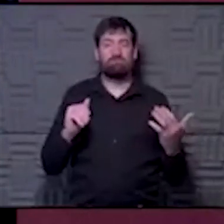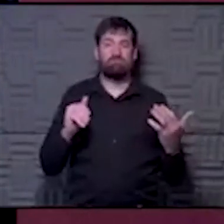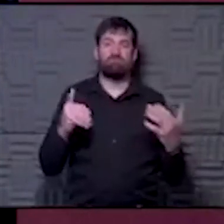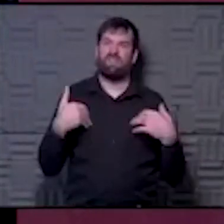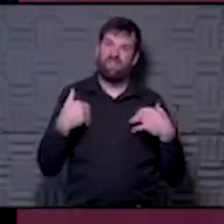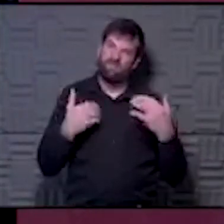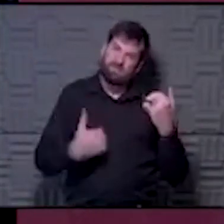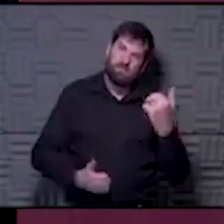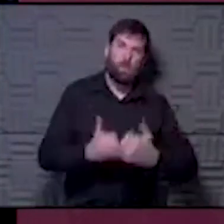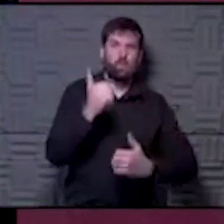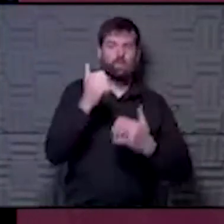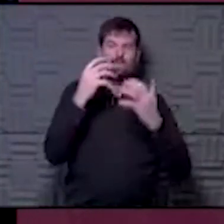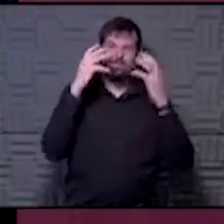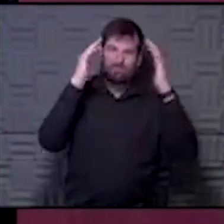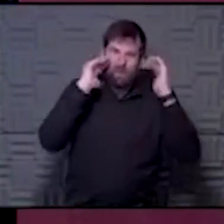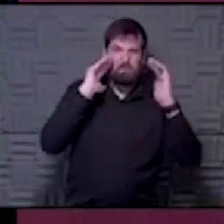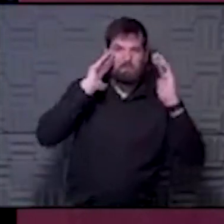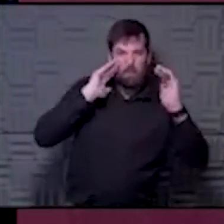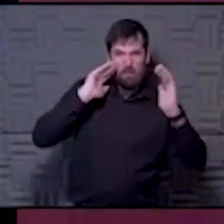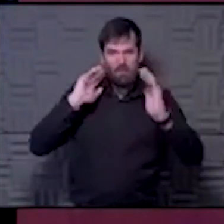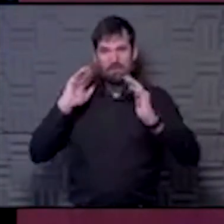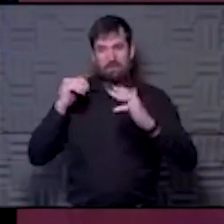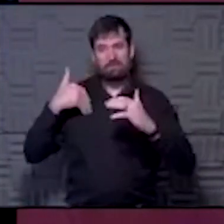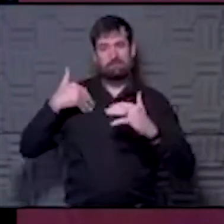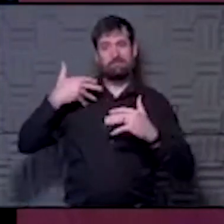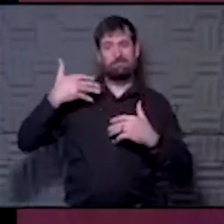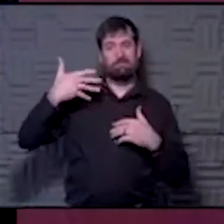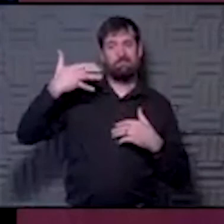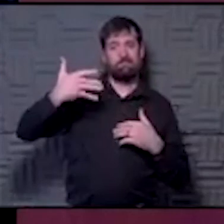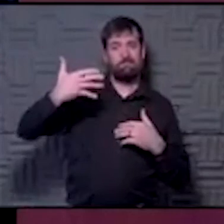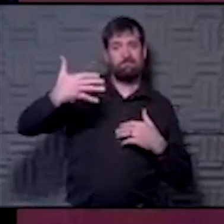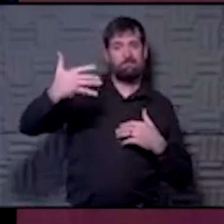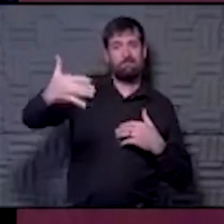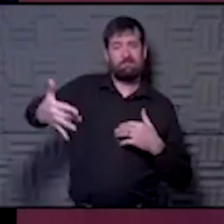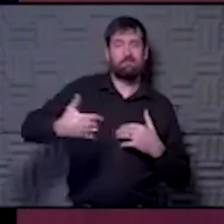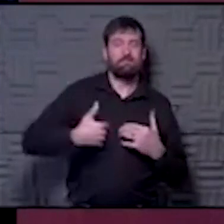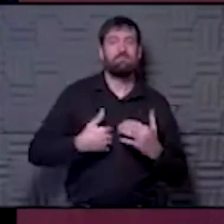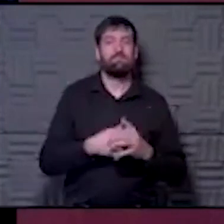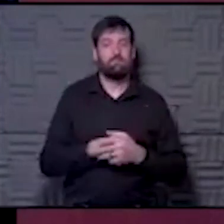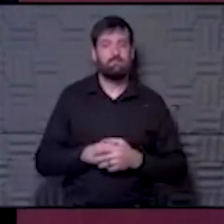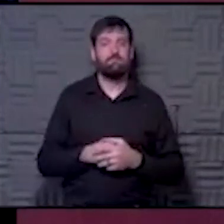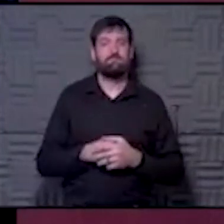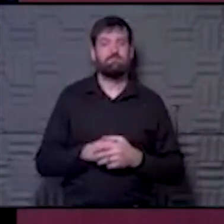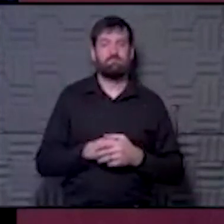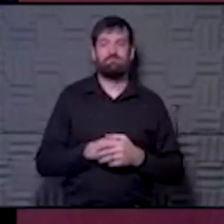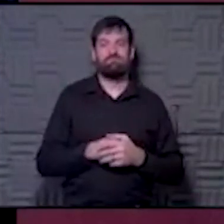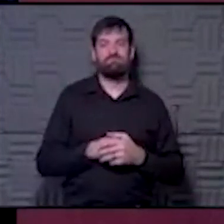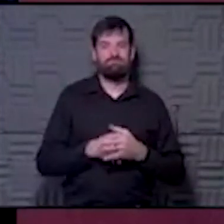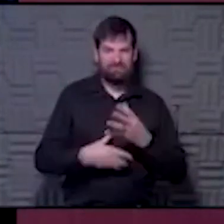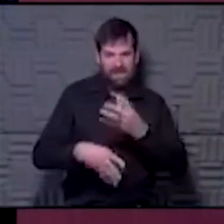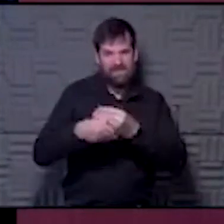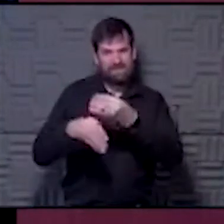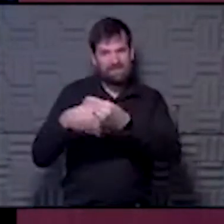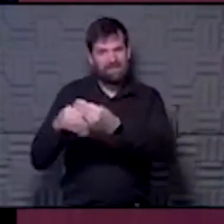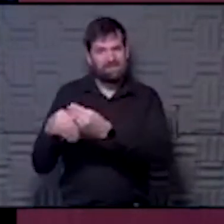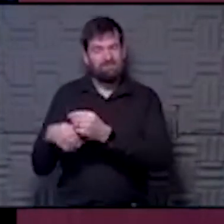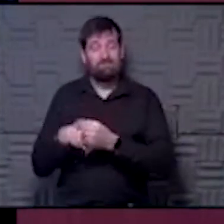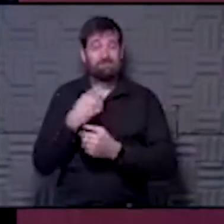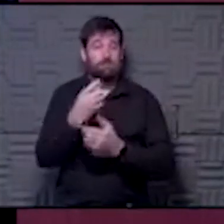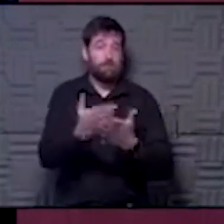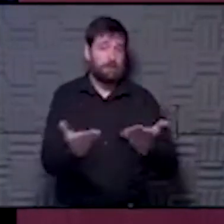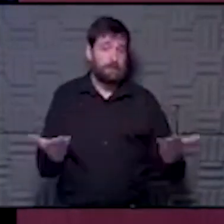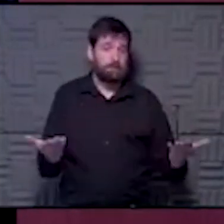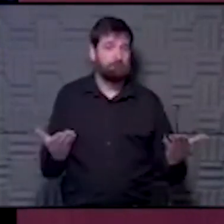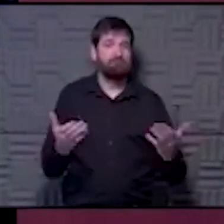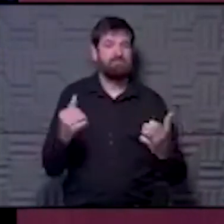of. But over the course of the year, we've been able to combine some things with that. And one of those things